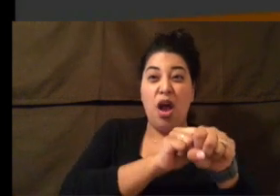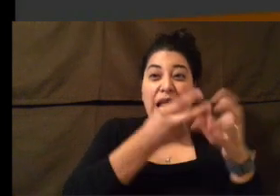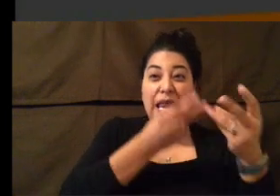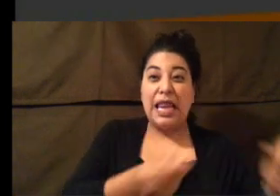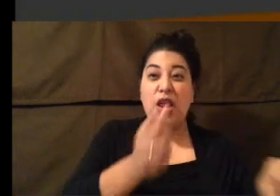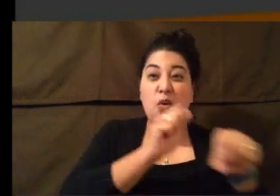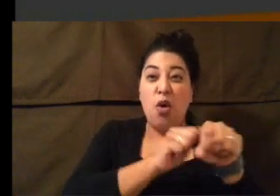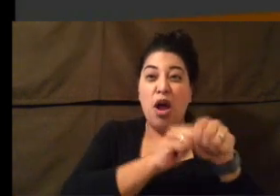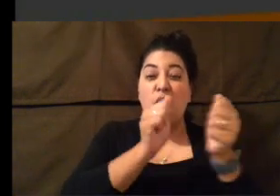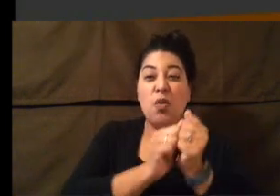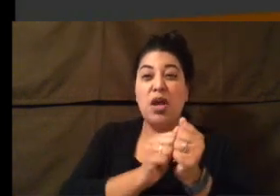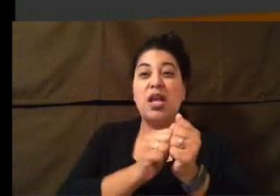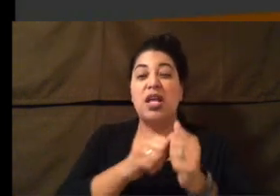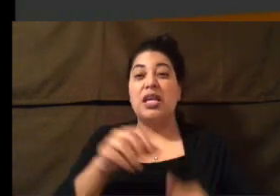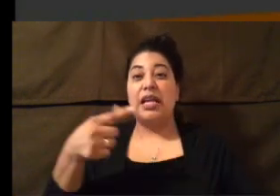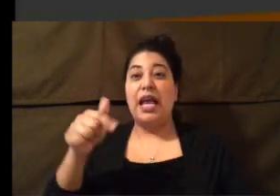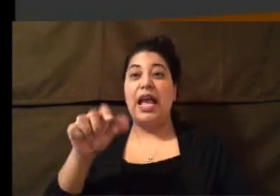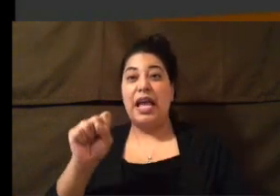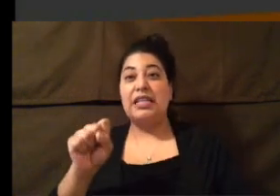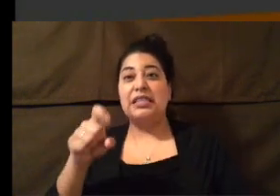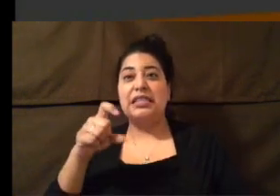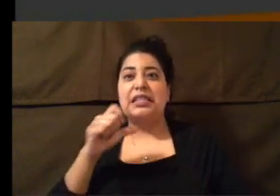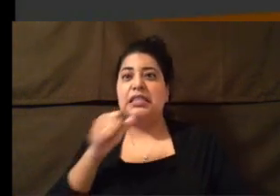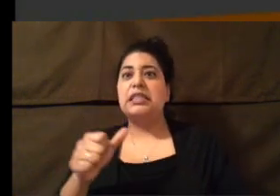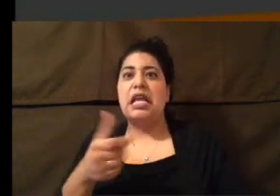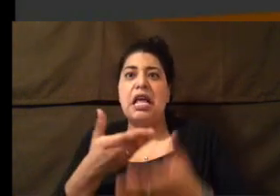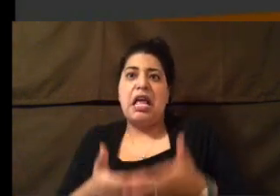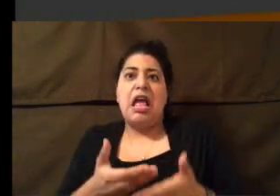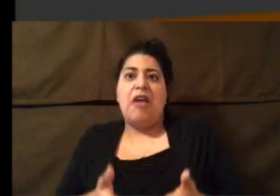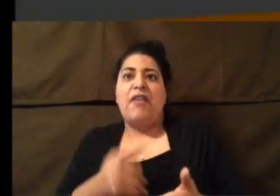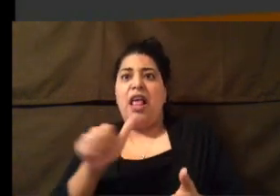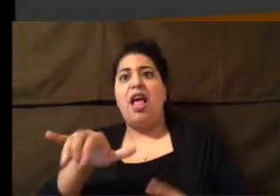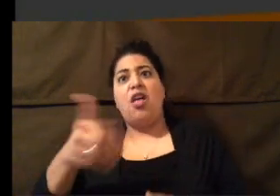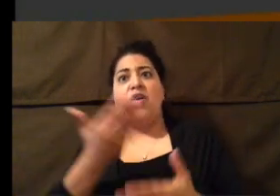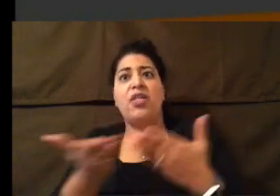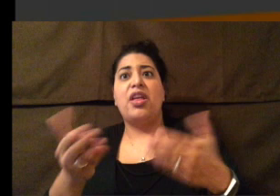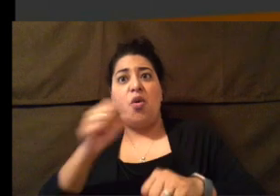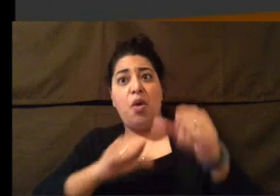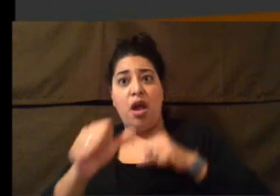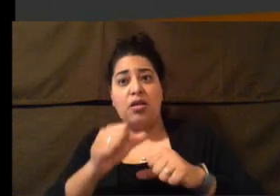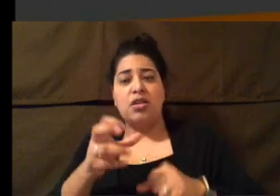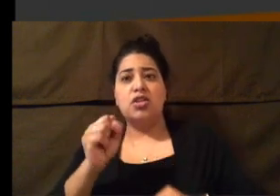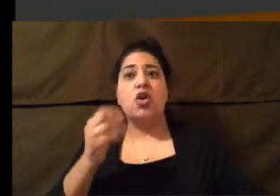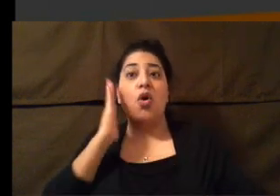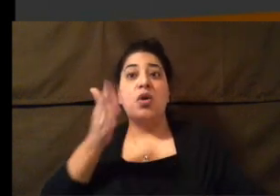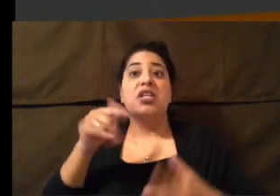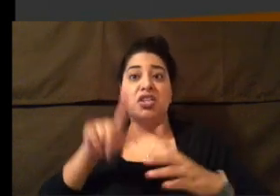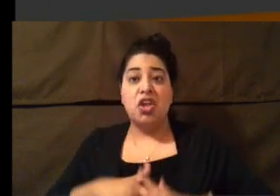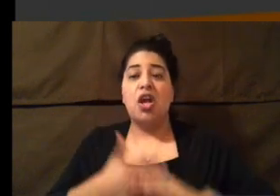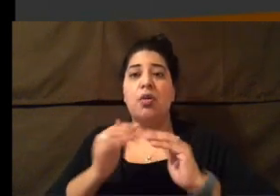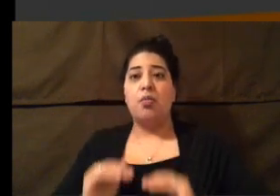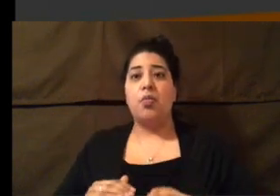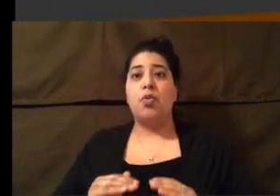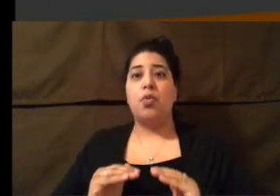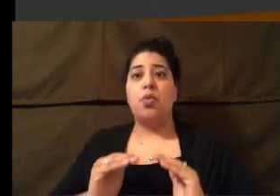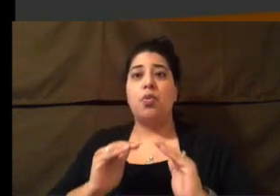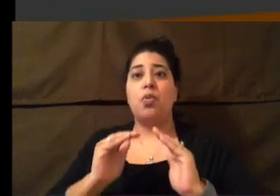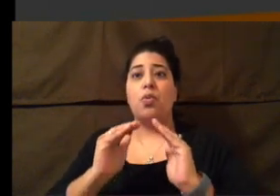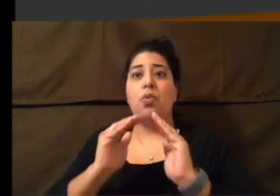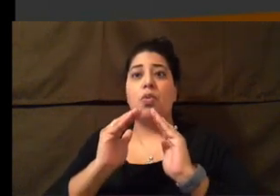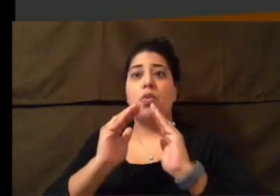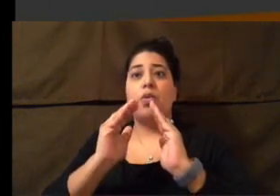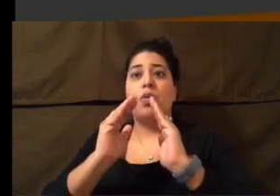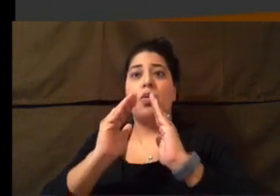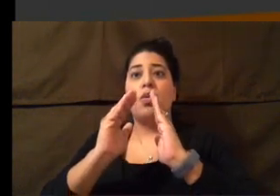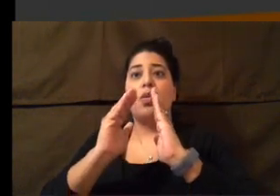gas. The liquid magma is much less dense than the solid stuff all around it, so it begins rising. As it rises, the